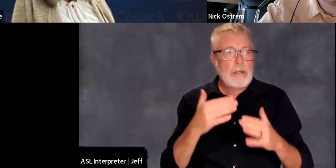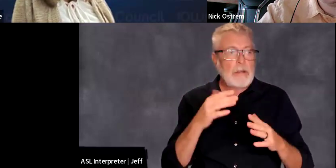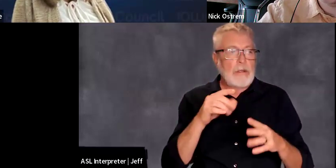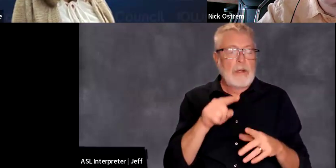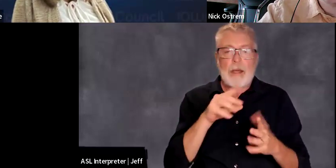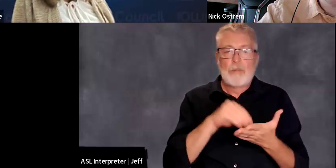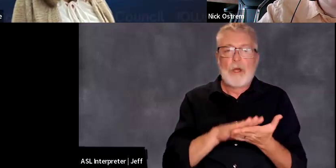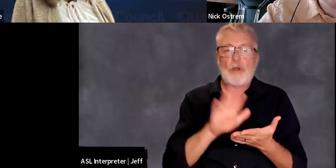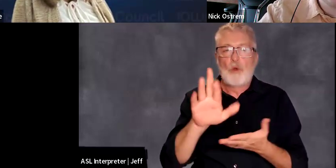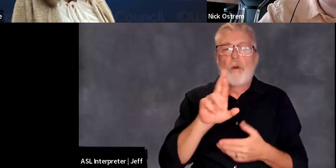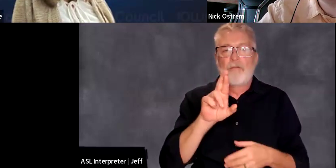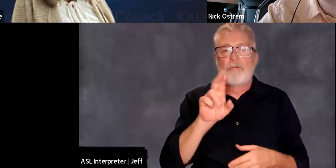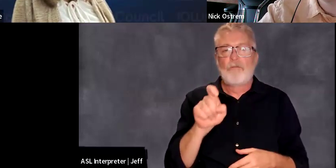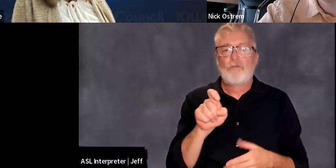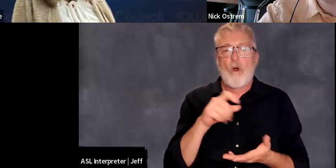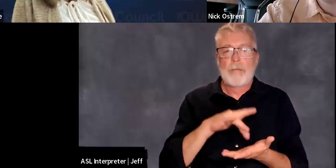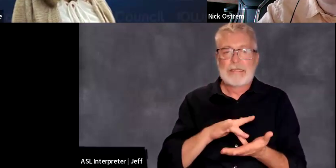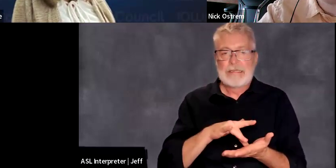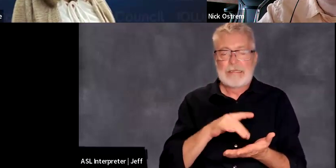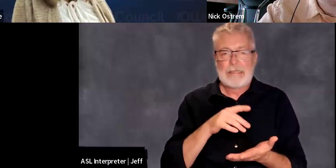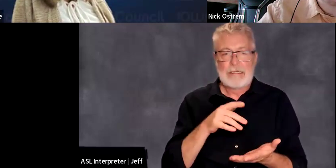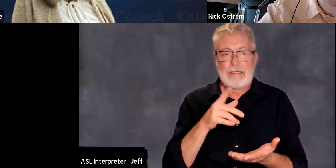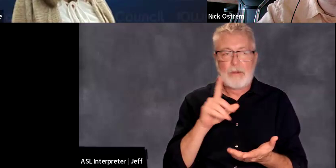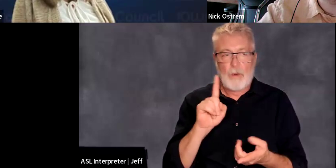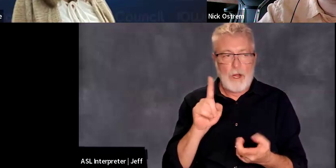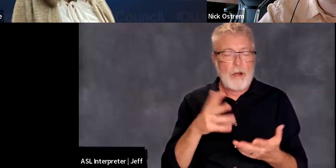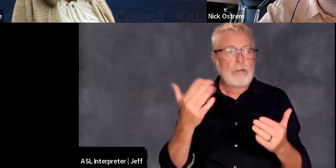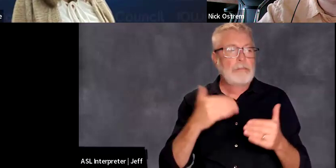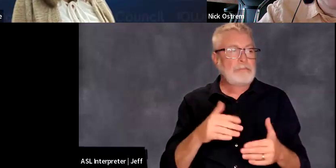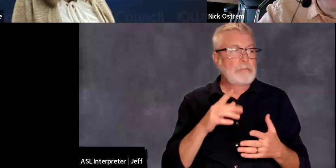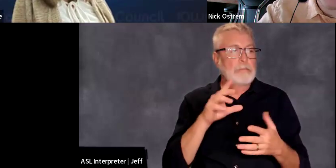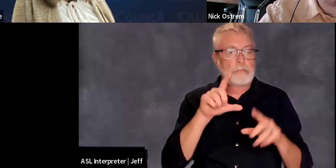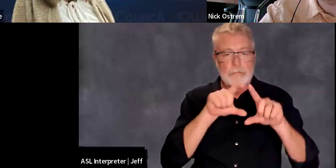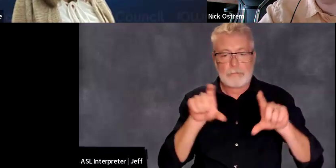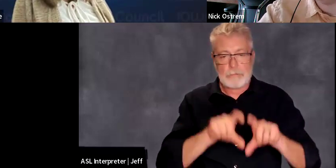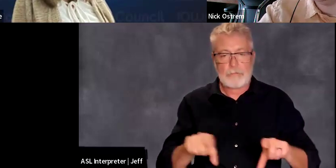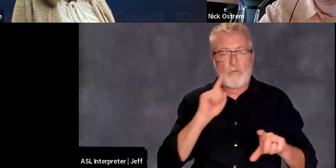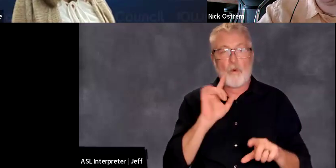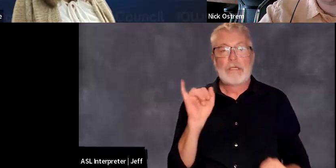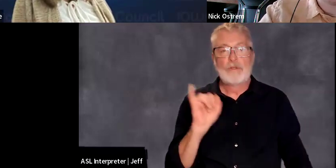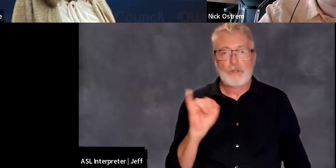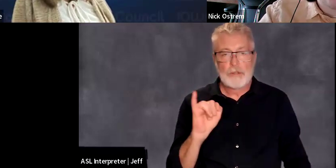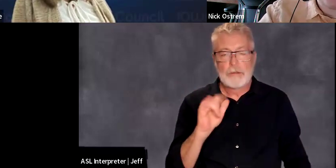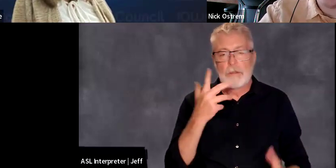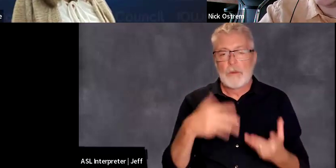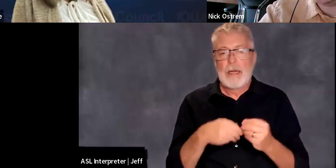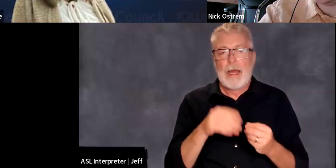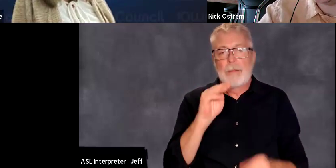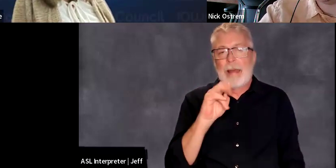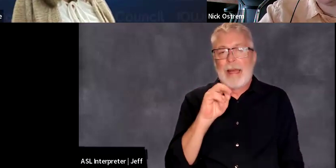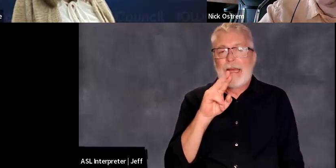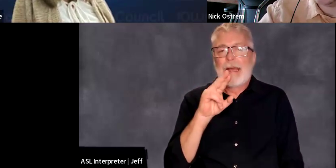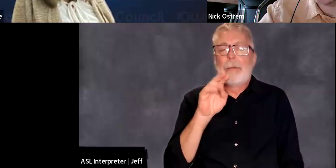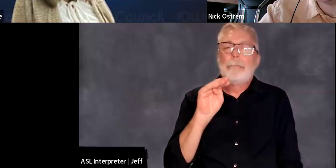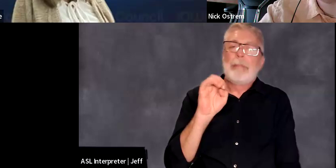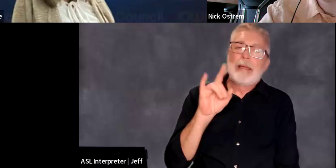include pharmacy where you get your prescriptions filled. You've got a couple of spaces for insurance. You can add Medicare and Medicaid in there. You can